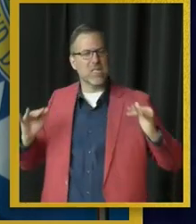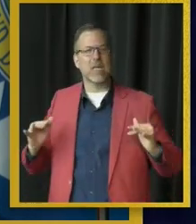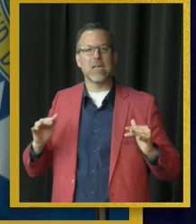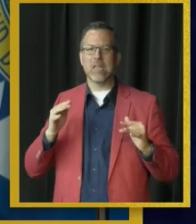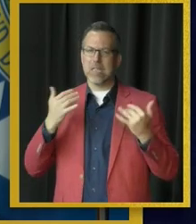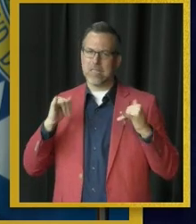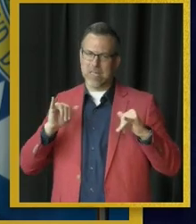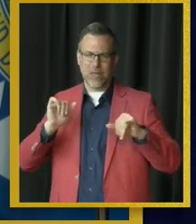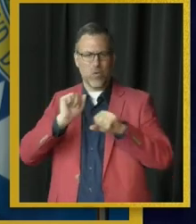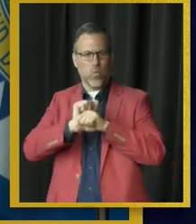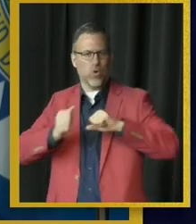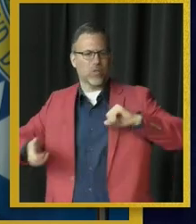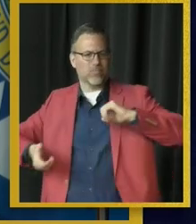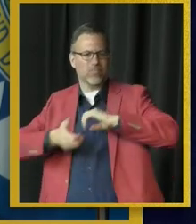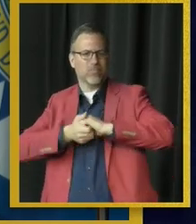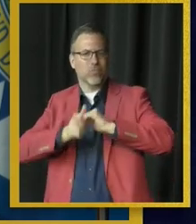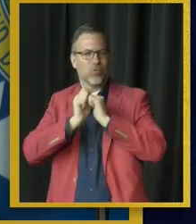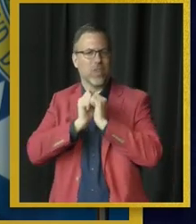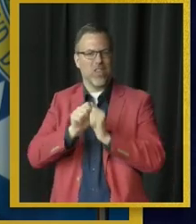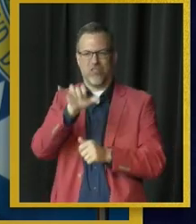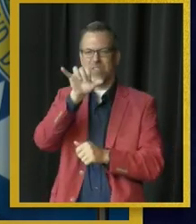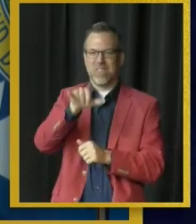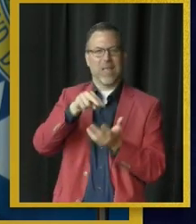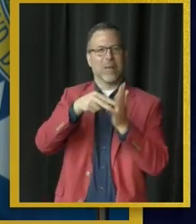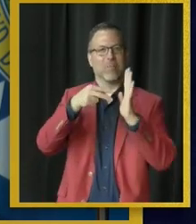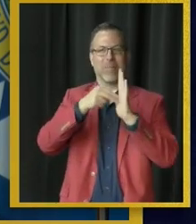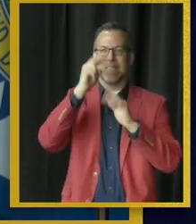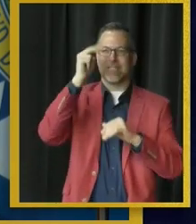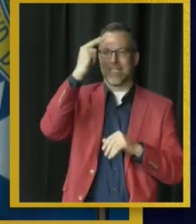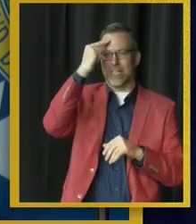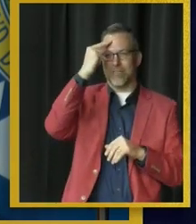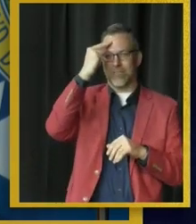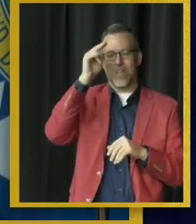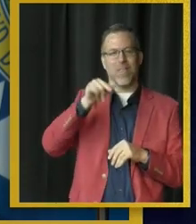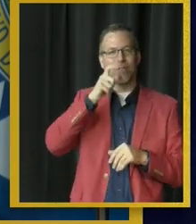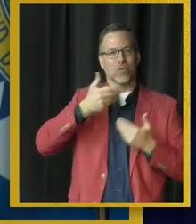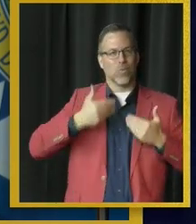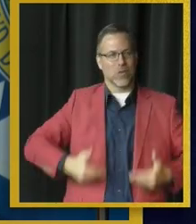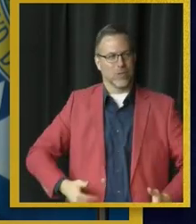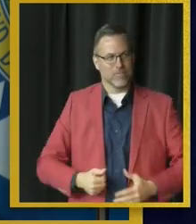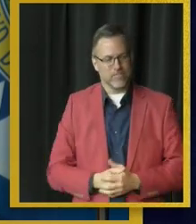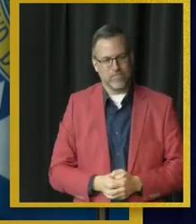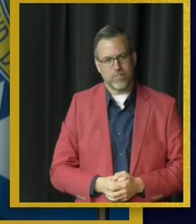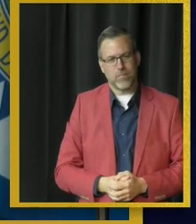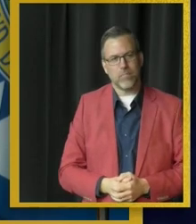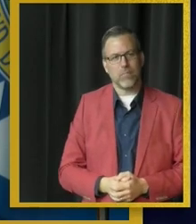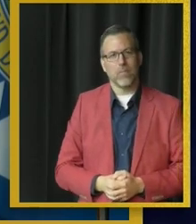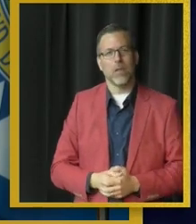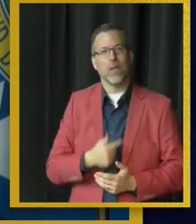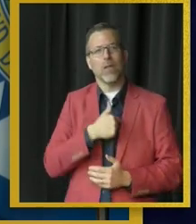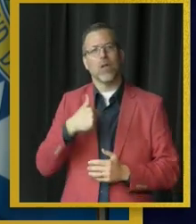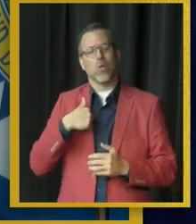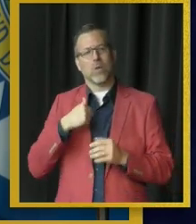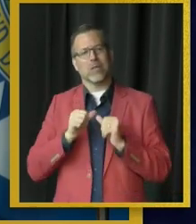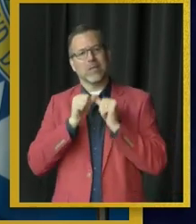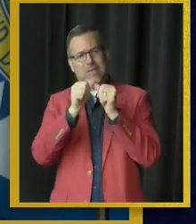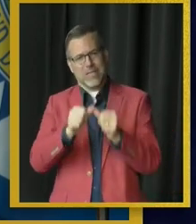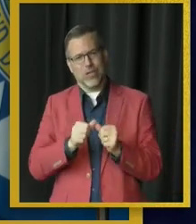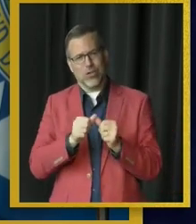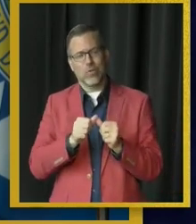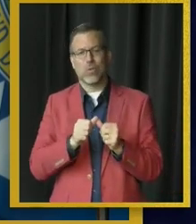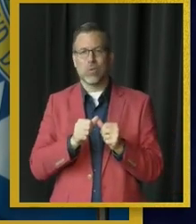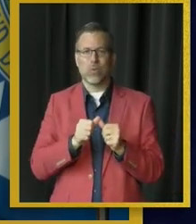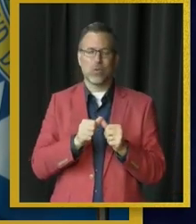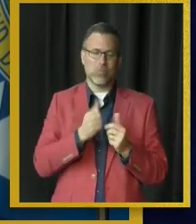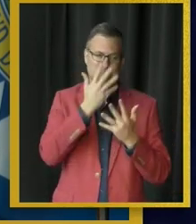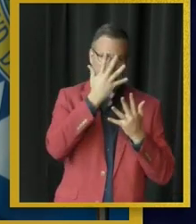together is key to the strength of Nashville and makes us who we are. As we continue to mourn with, as well